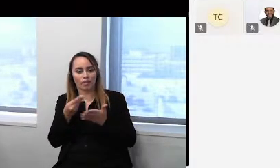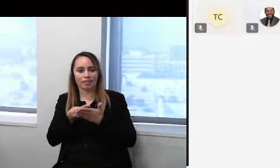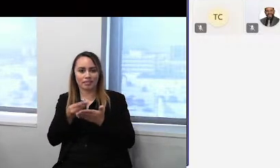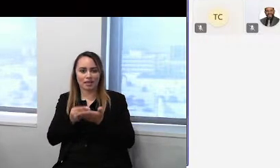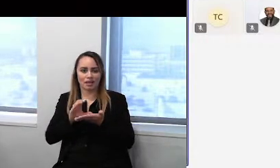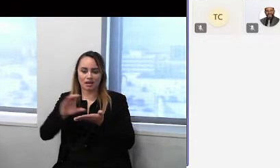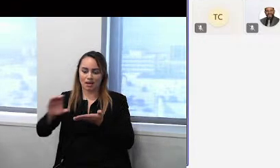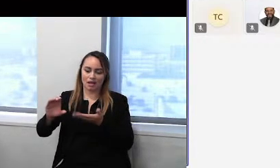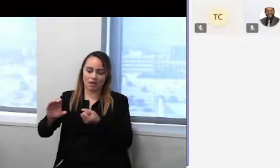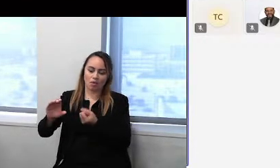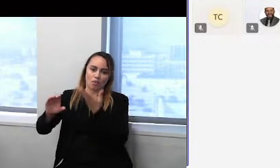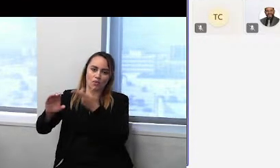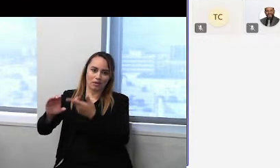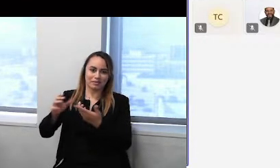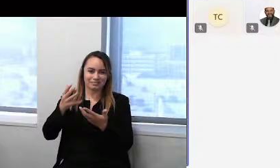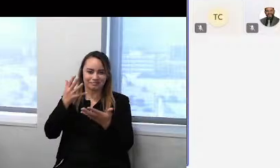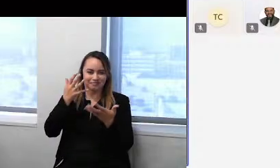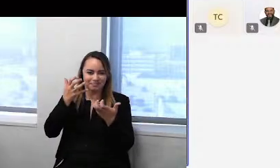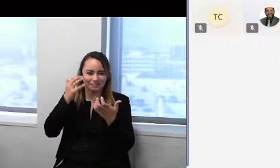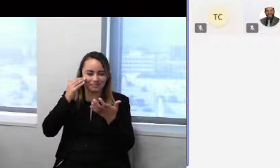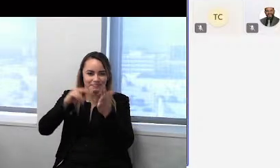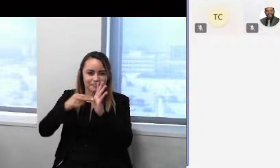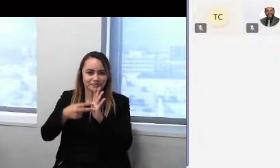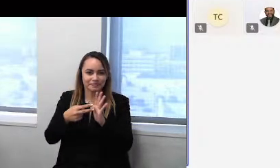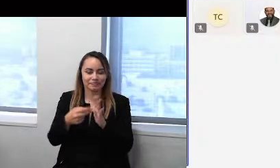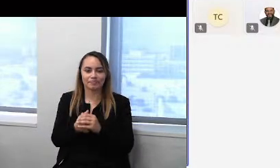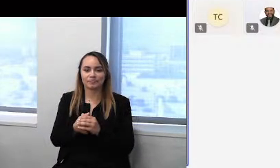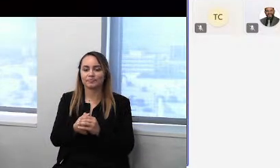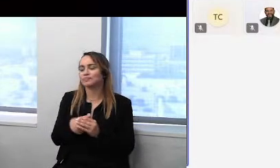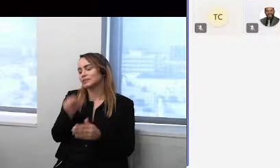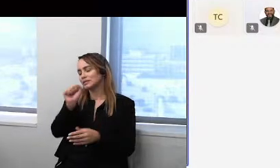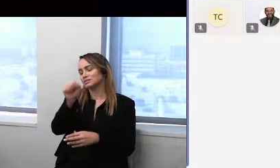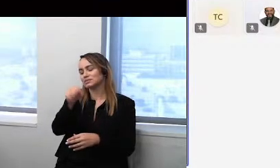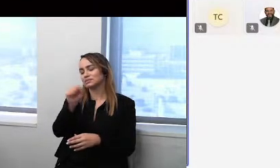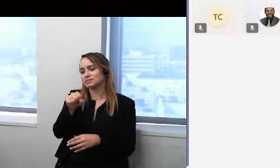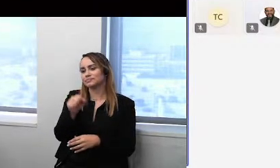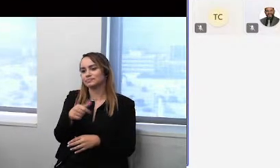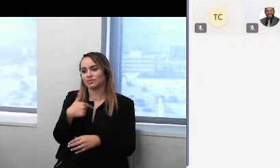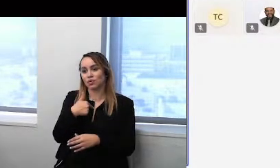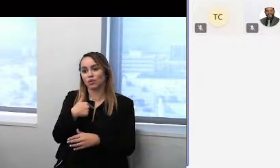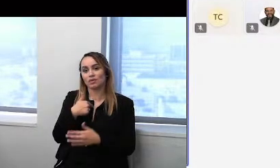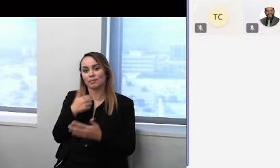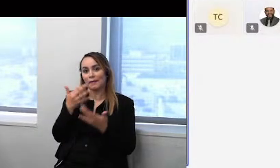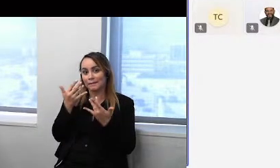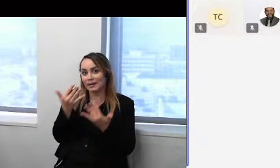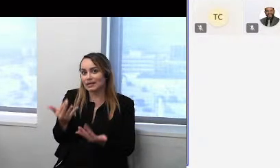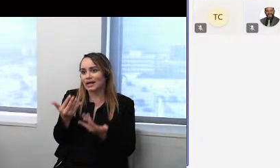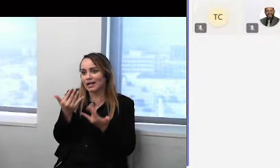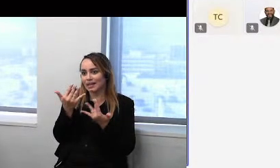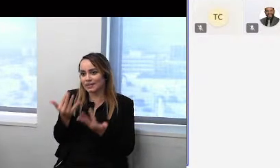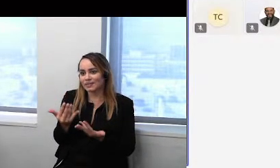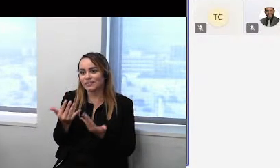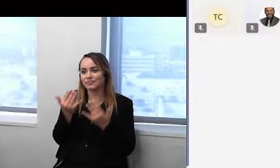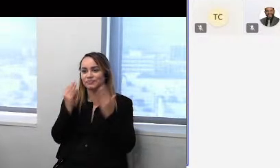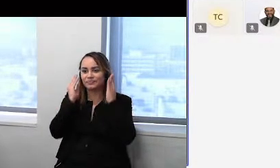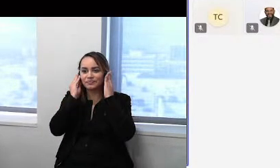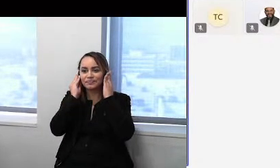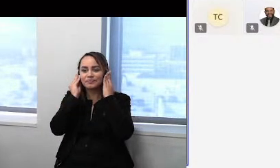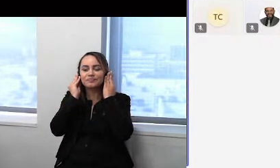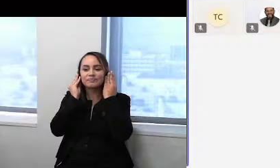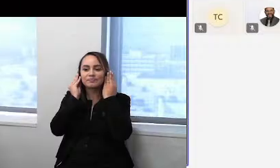Yes, I follow. Okay. I was waiting. Well, I was waiting for. I was actually waiting for an objection, but go ahead. Okay. Mr.